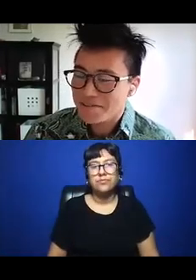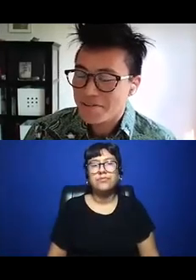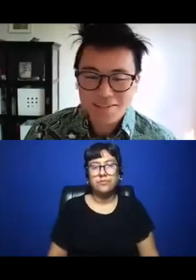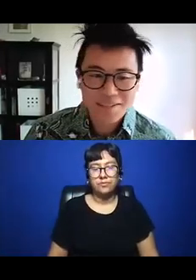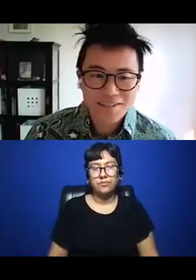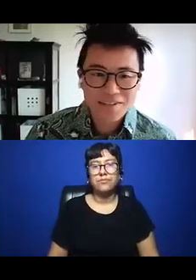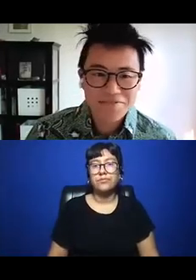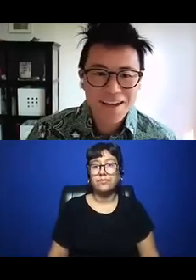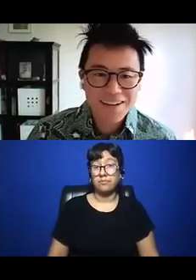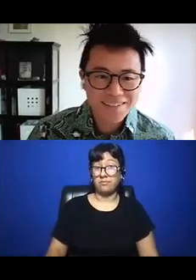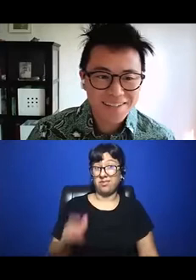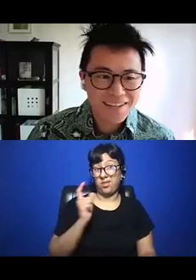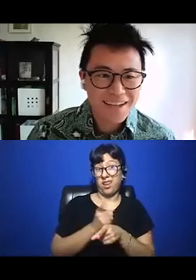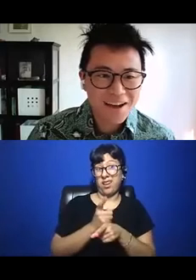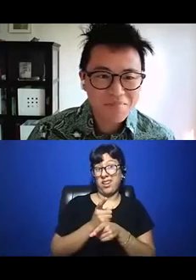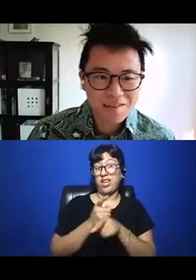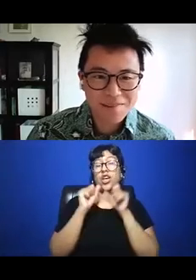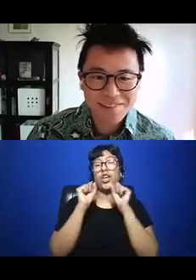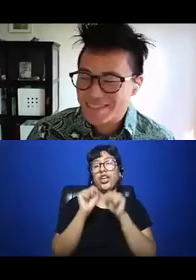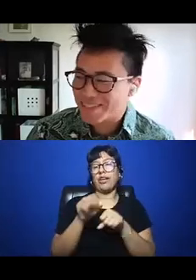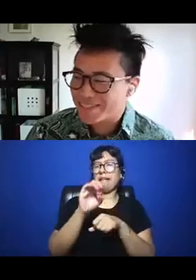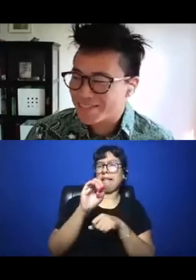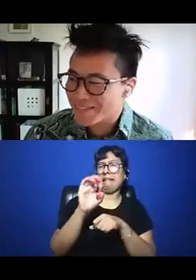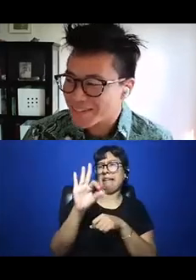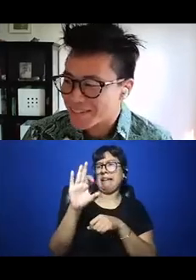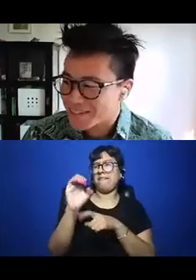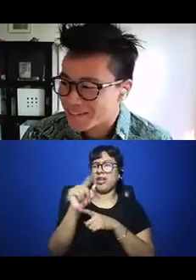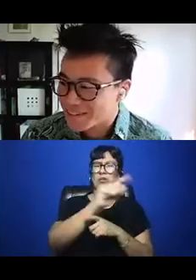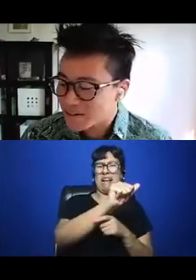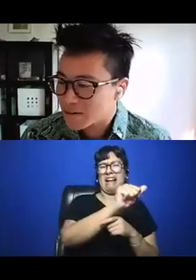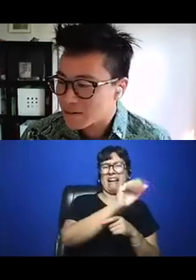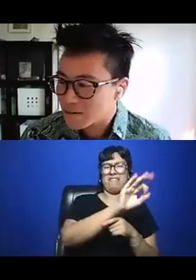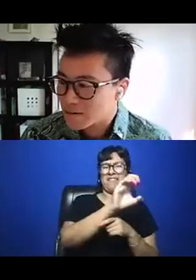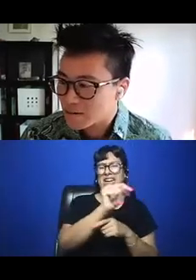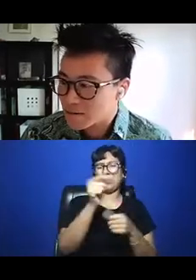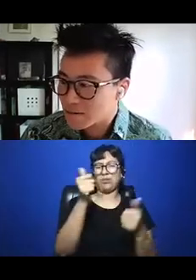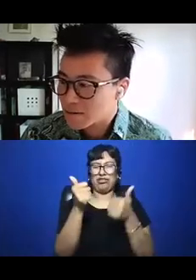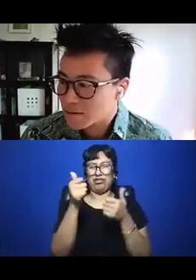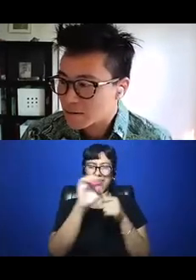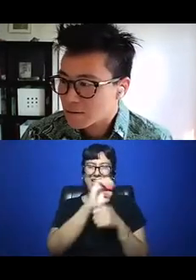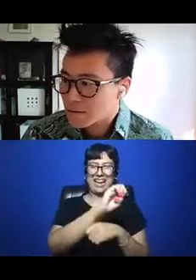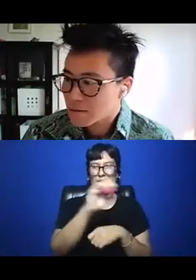The right effect could affect how people see your organization.